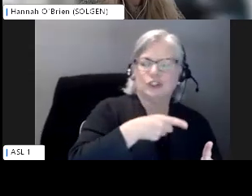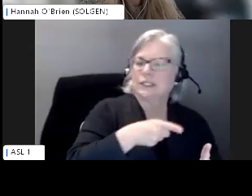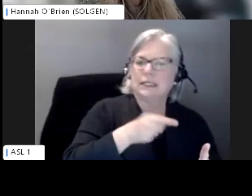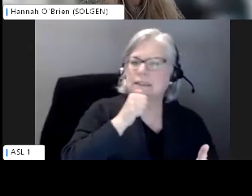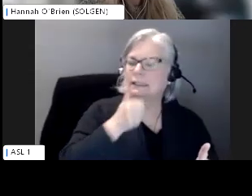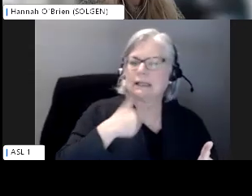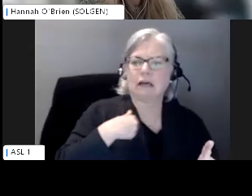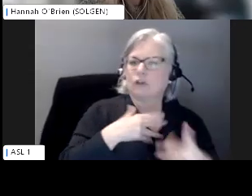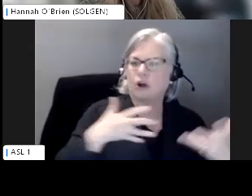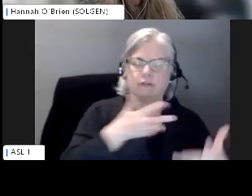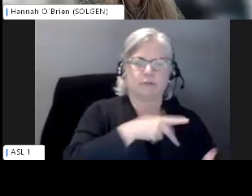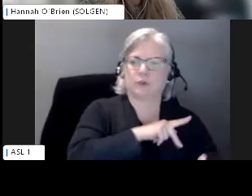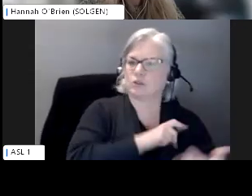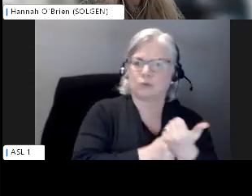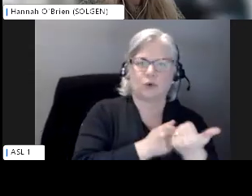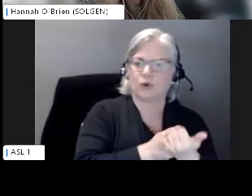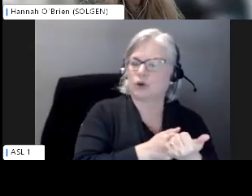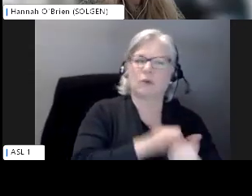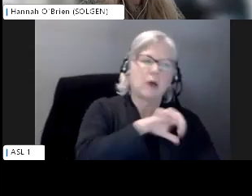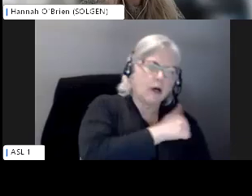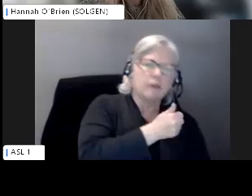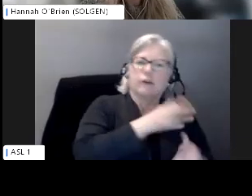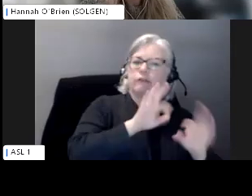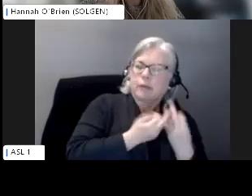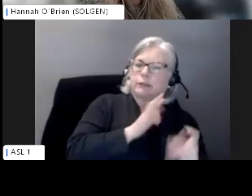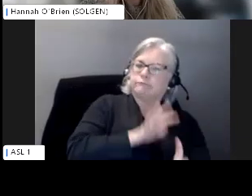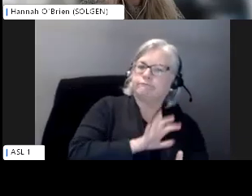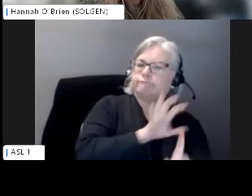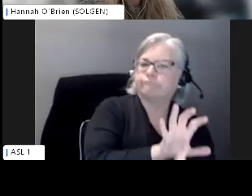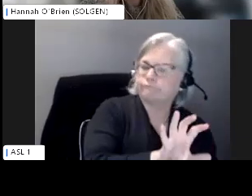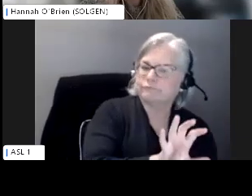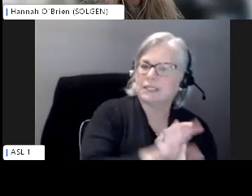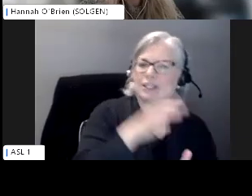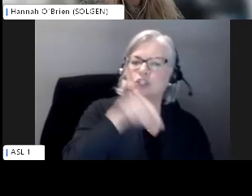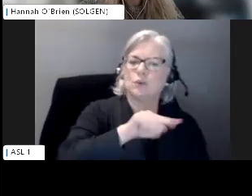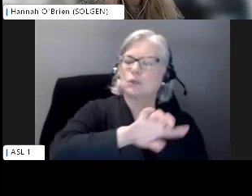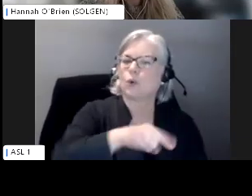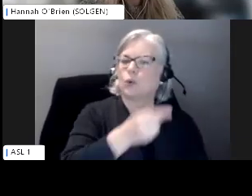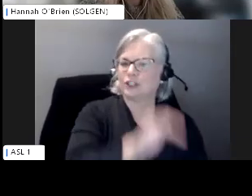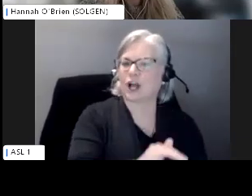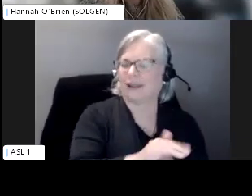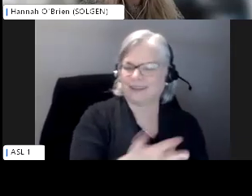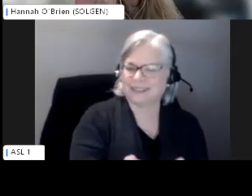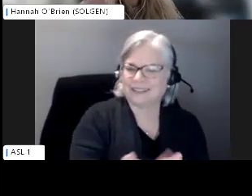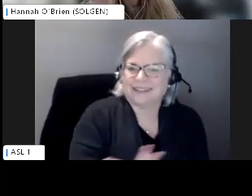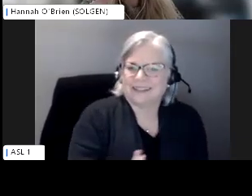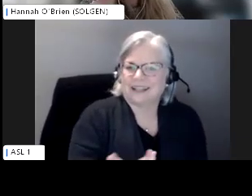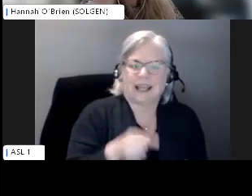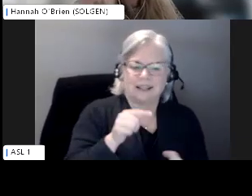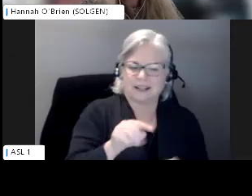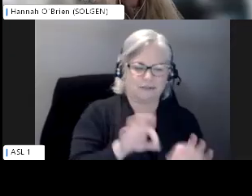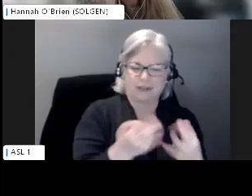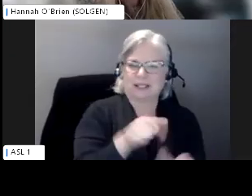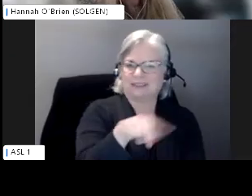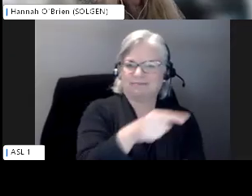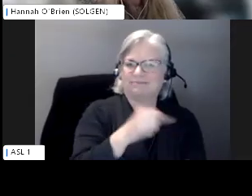personal support from family beyond that because she was an only child, and the couple had limited contact with any